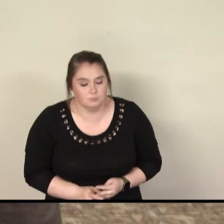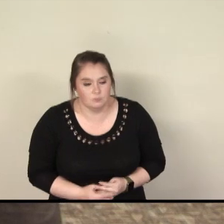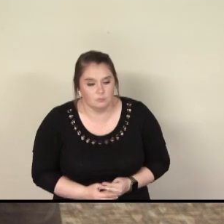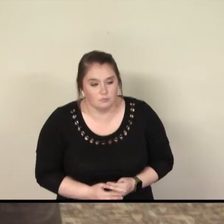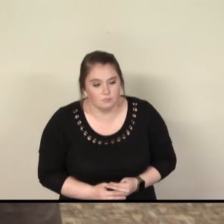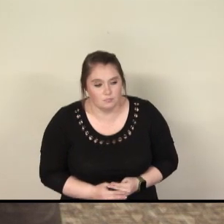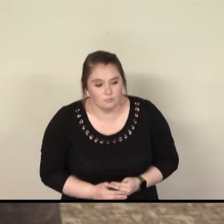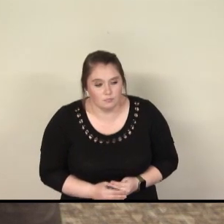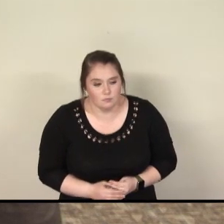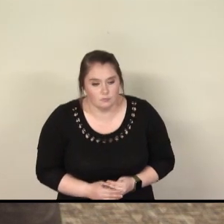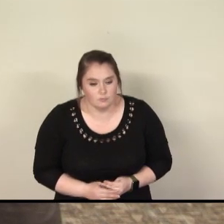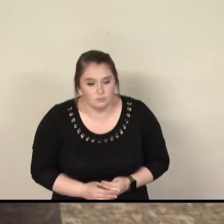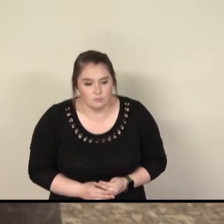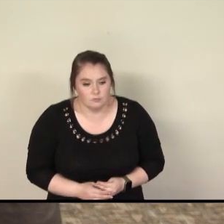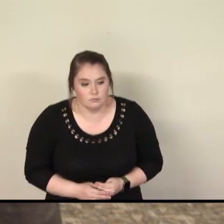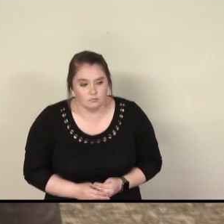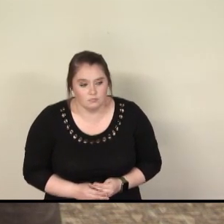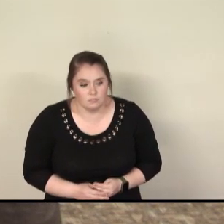I think,